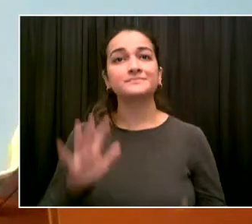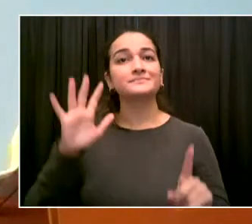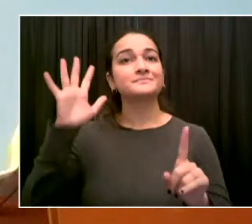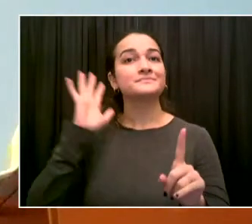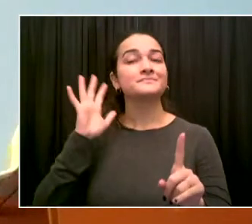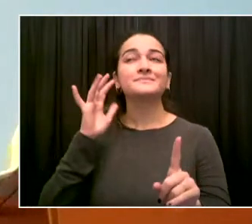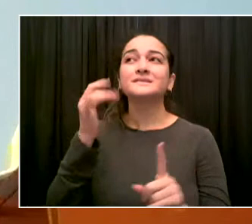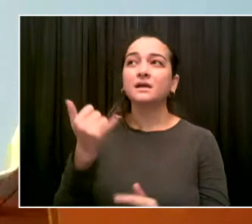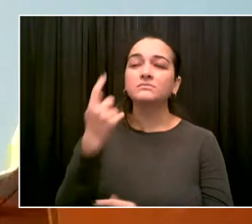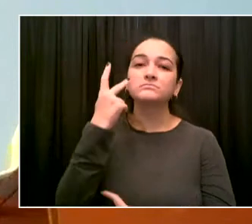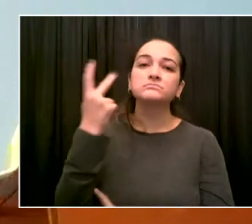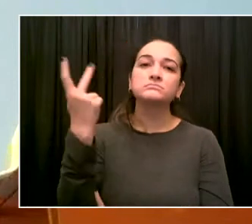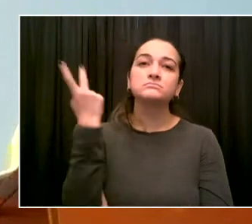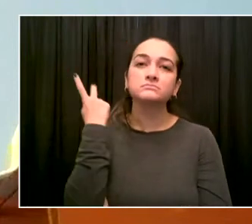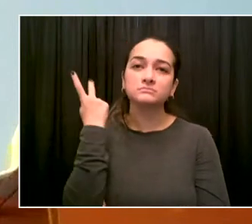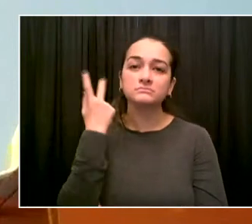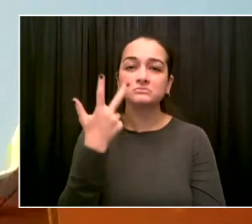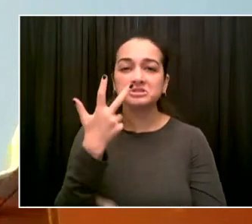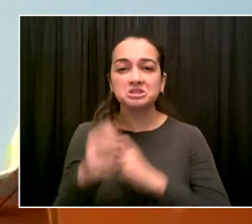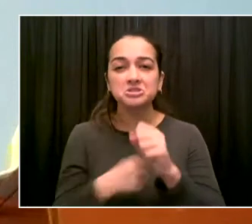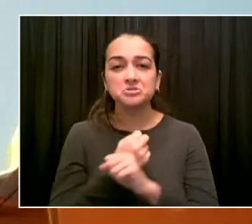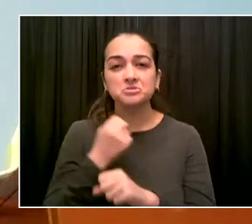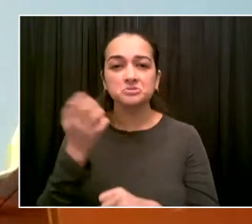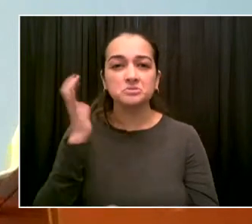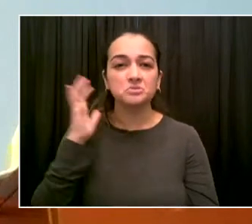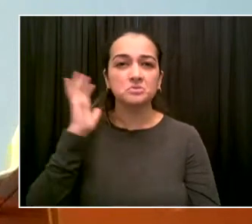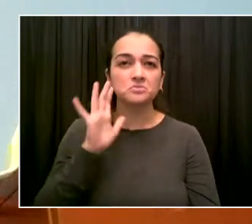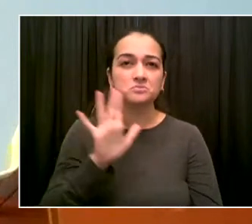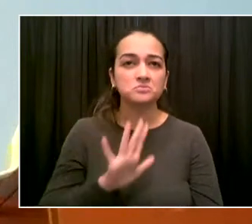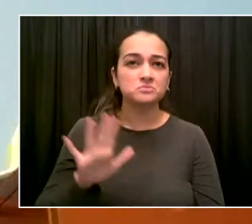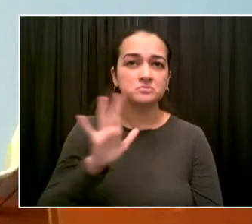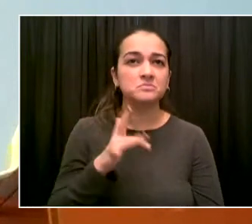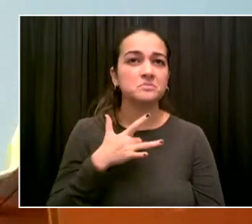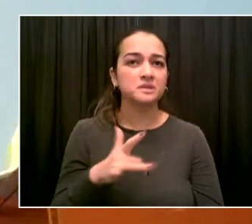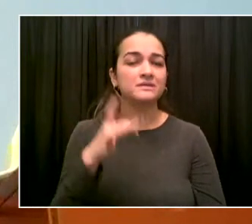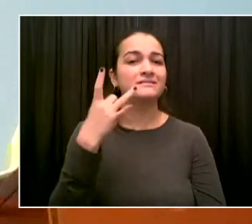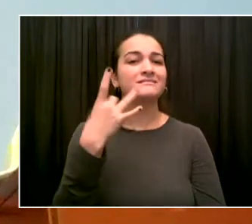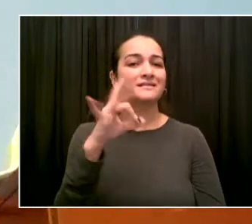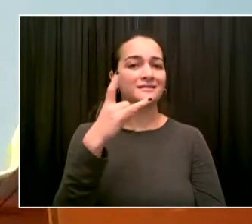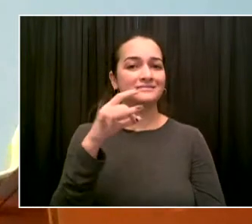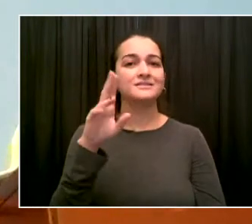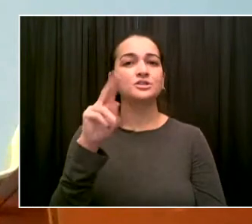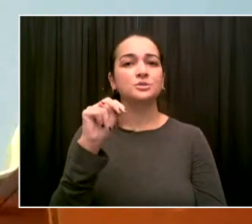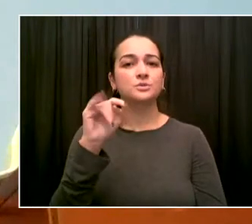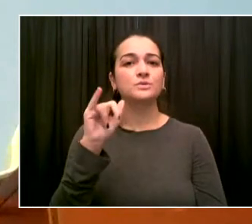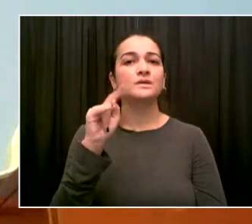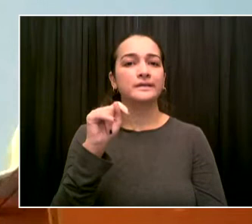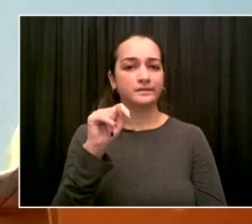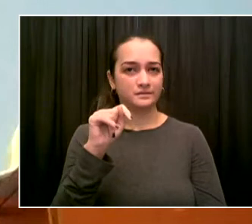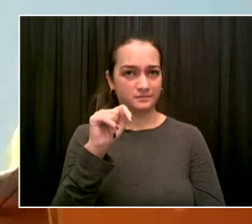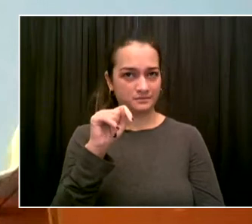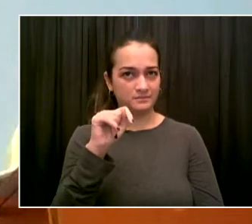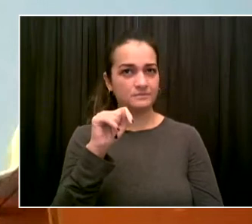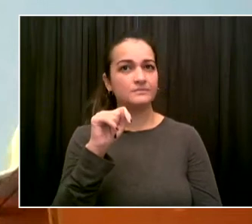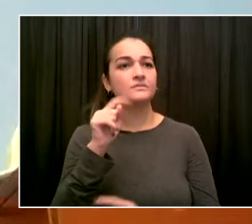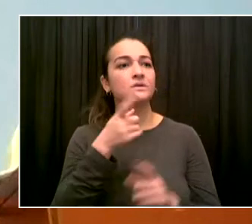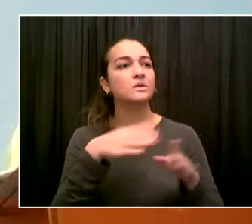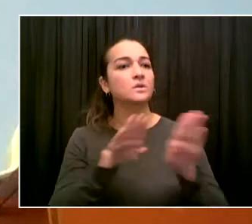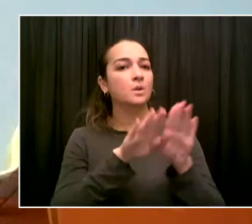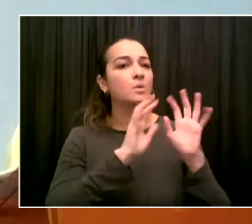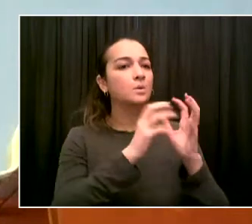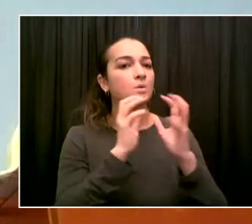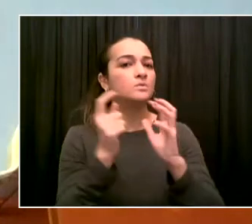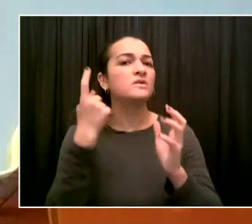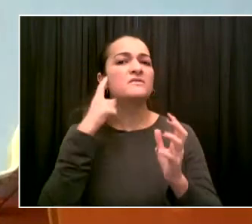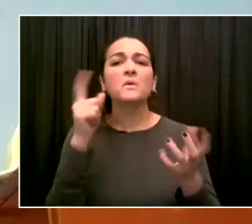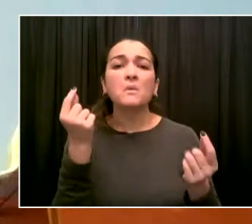of apparatus and such. But in our contingency plans, we ended all of that so that we would have more availability.